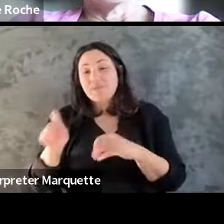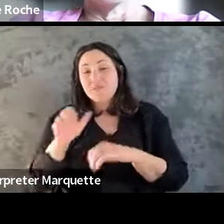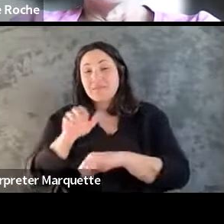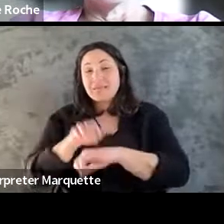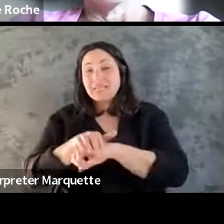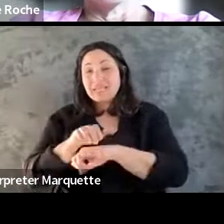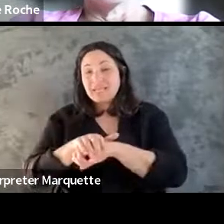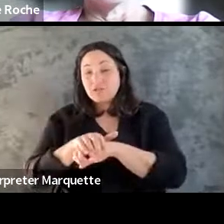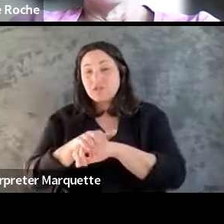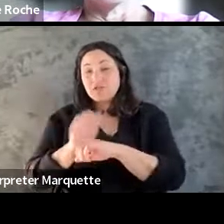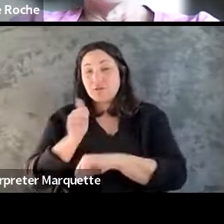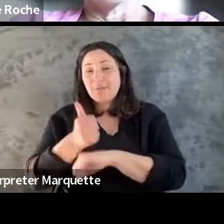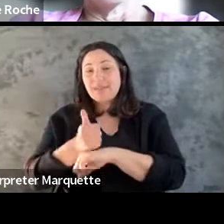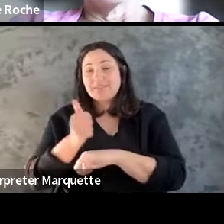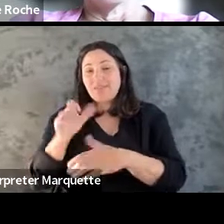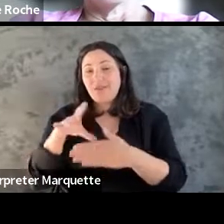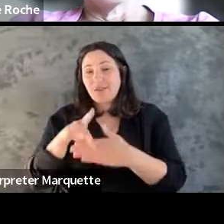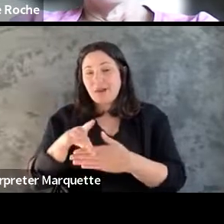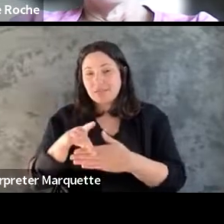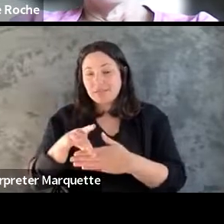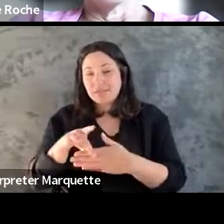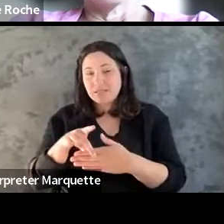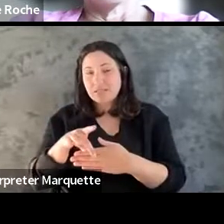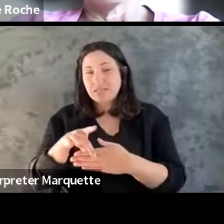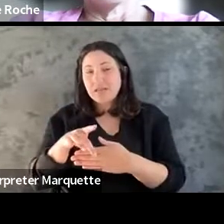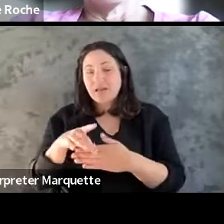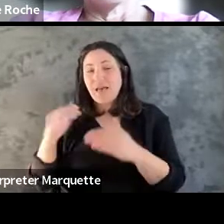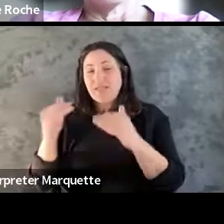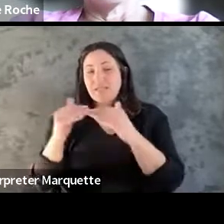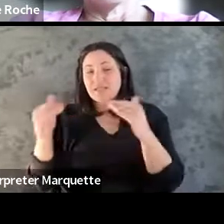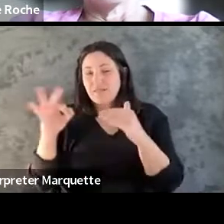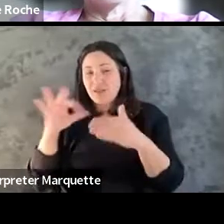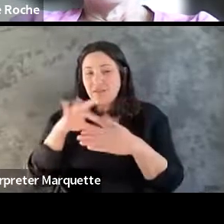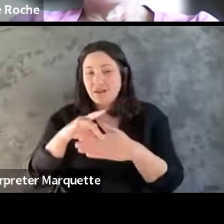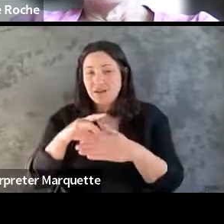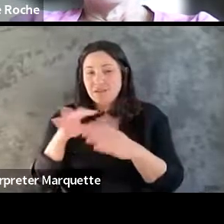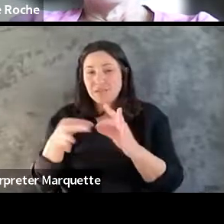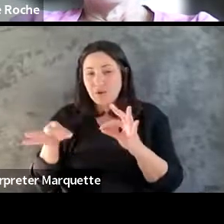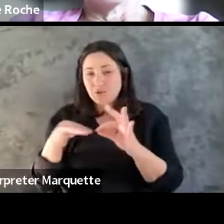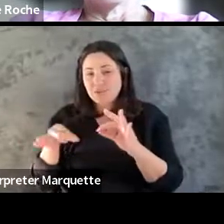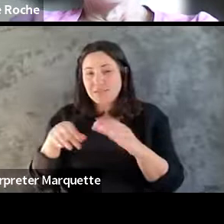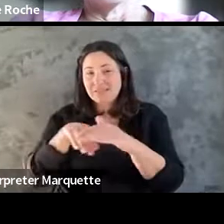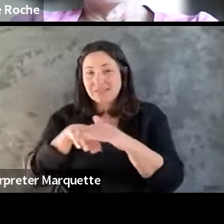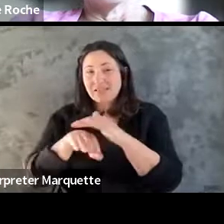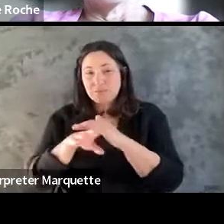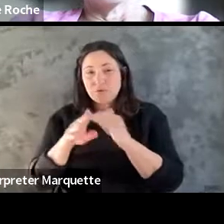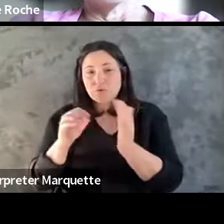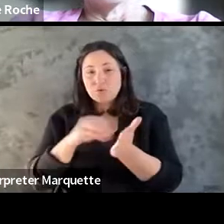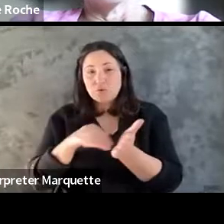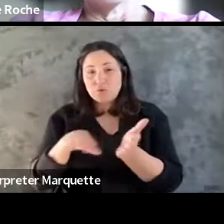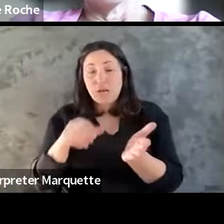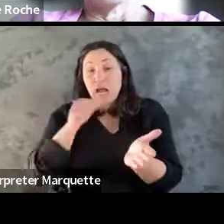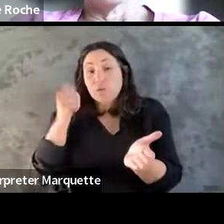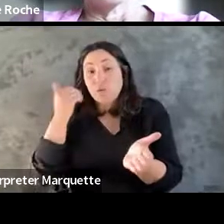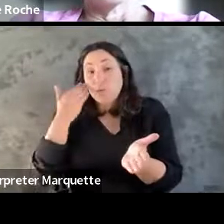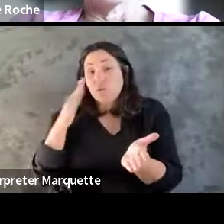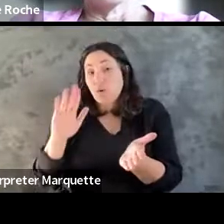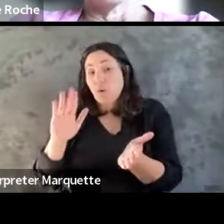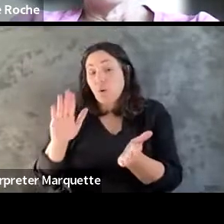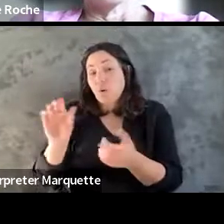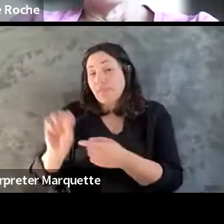based on just the content and the level of the content and language that's accessible to our students. I do not know this